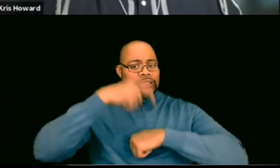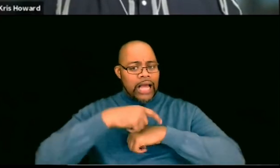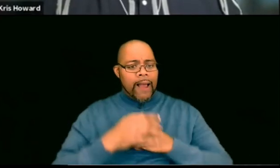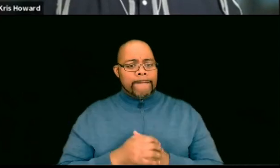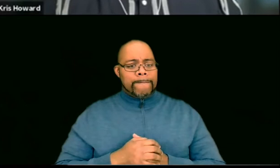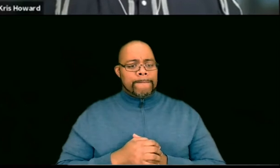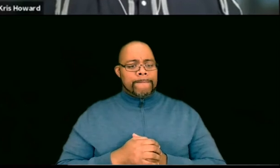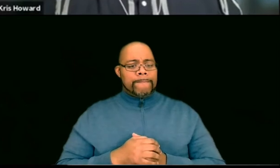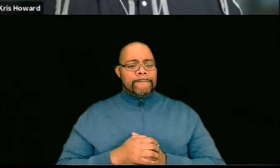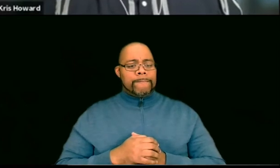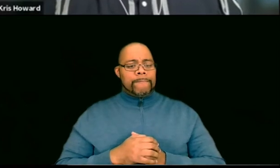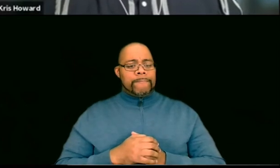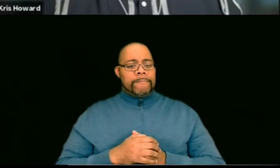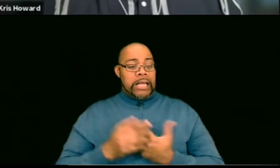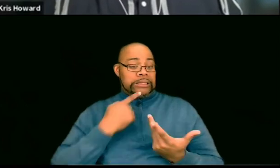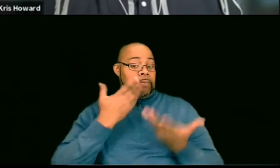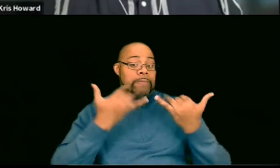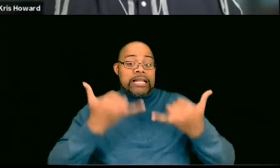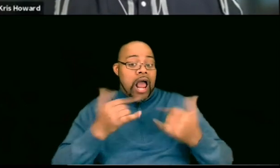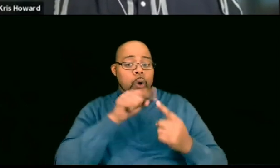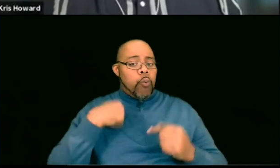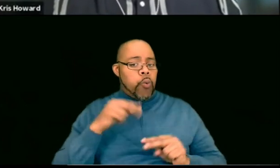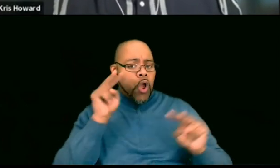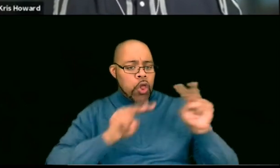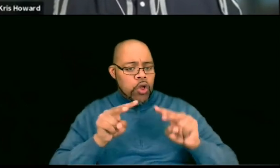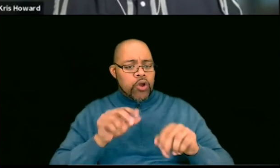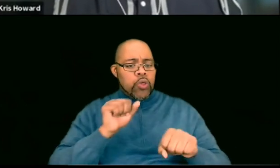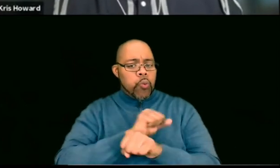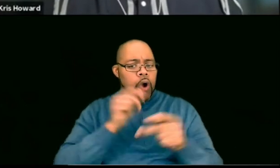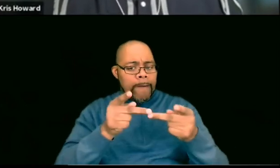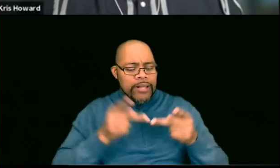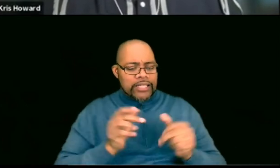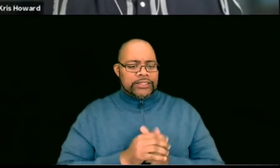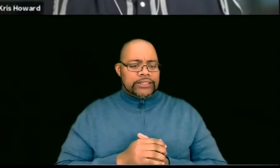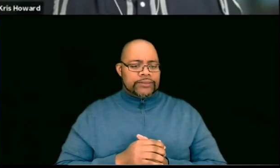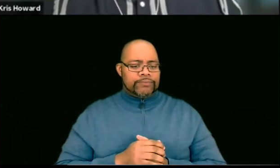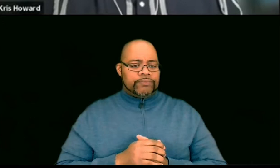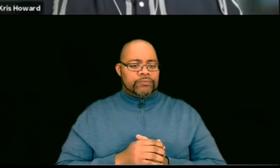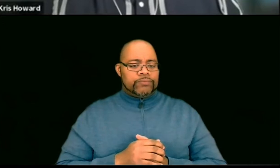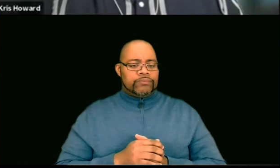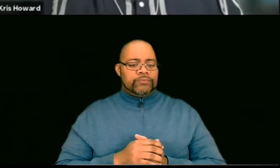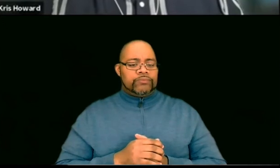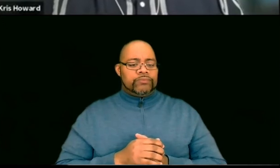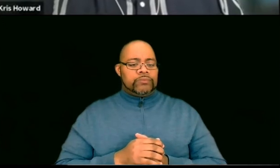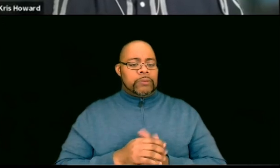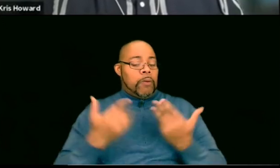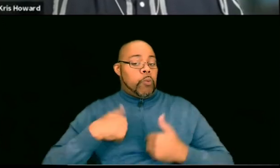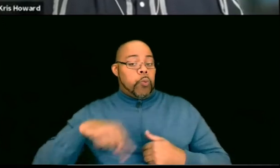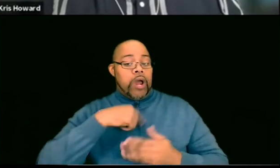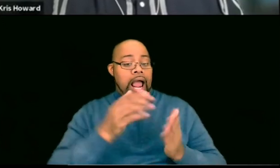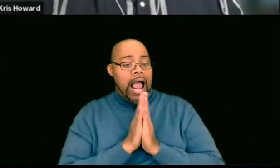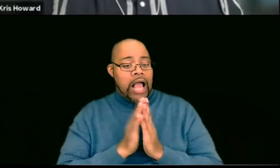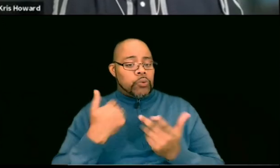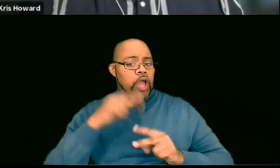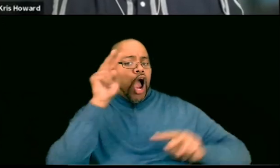at one time, and I would dare say now, when we looked at the workplace, we would